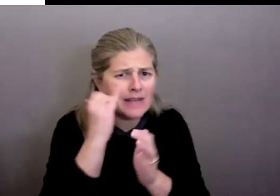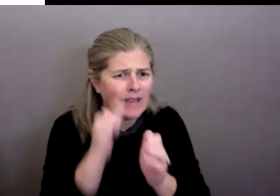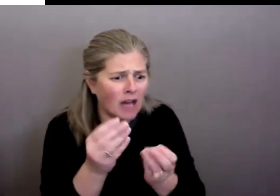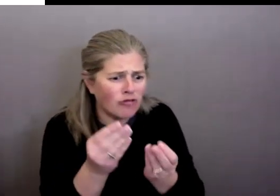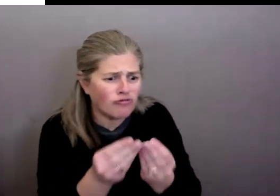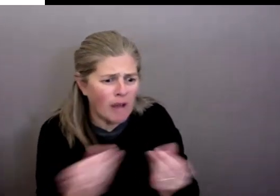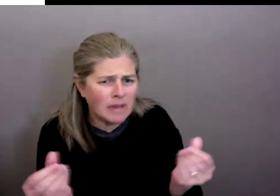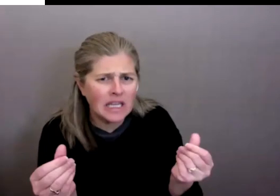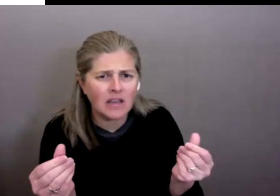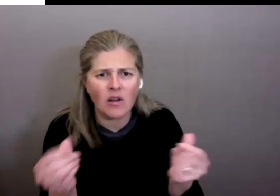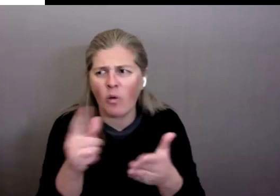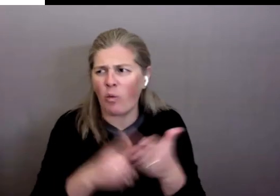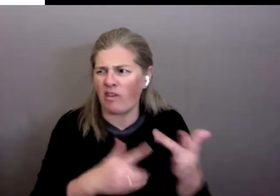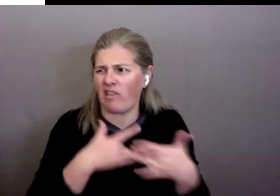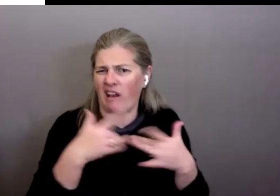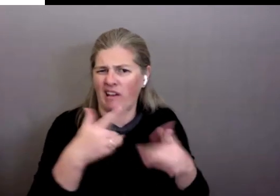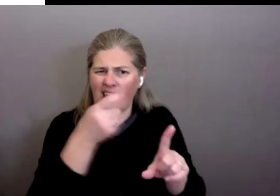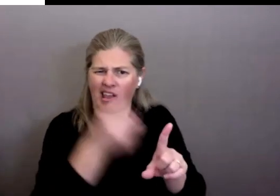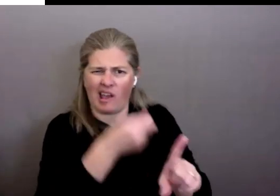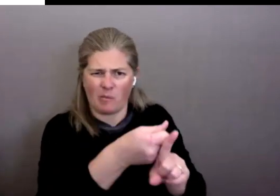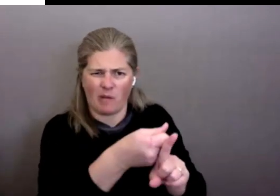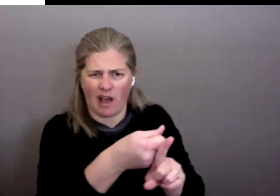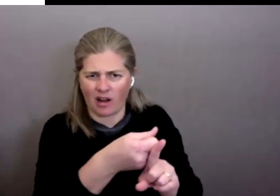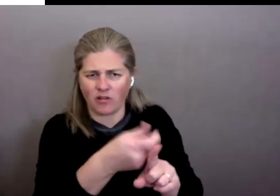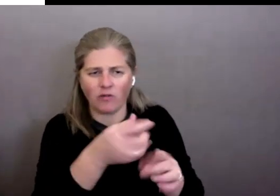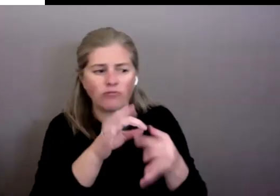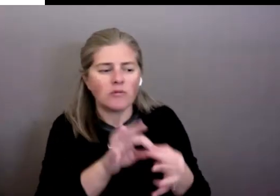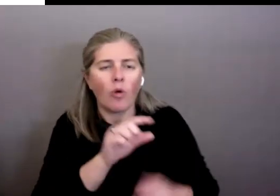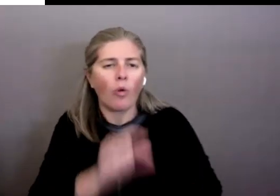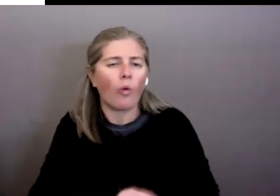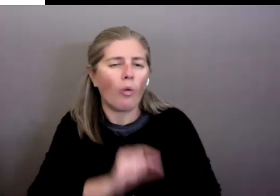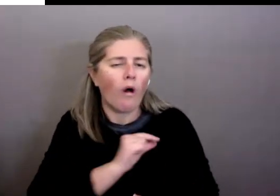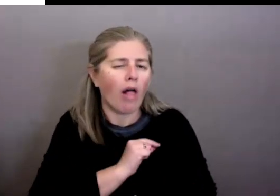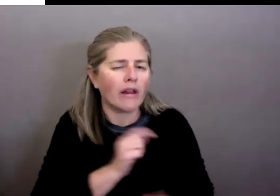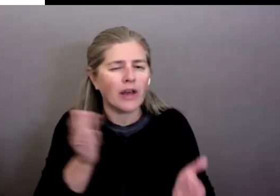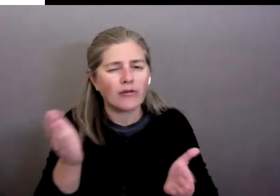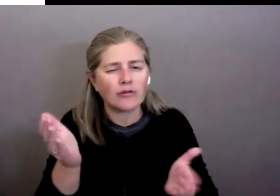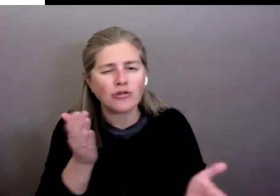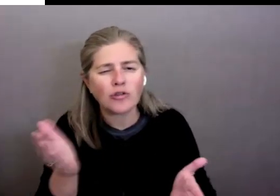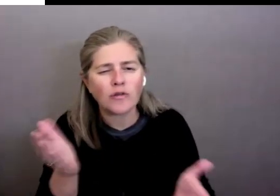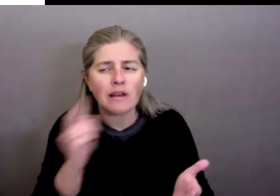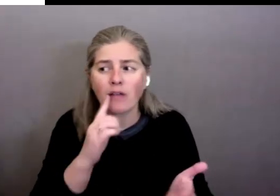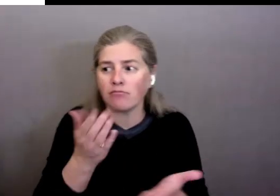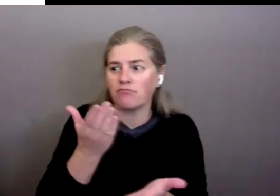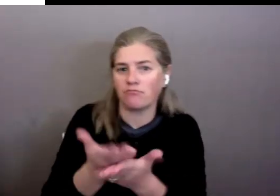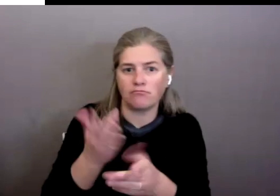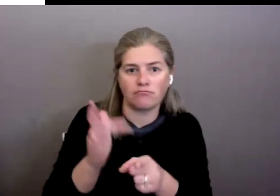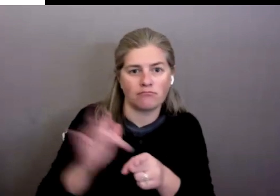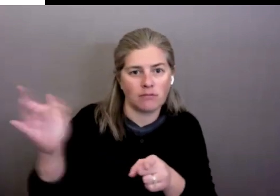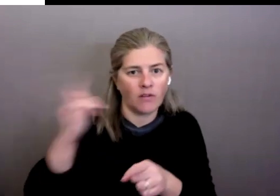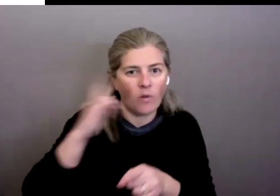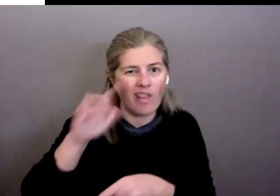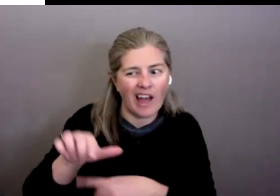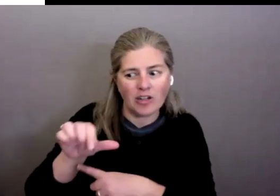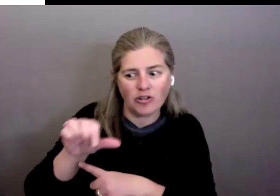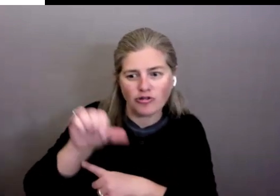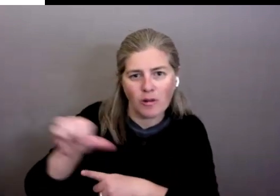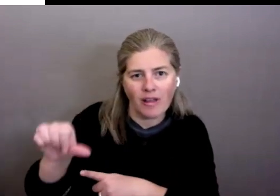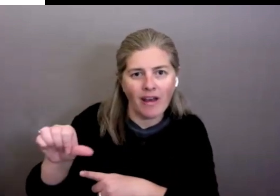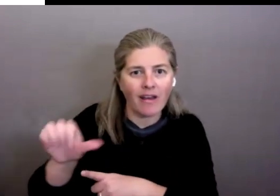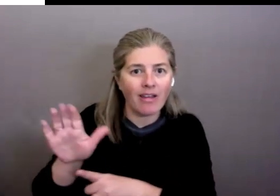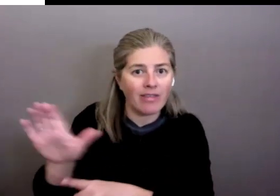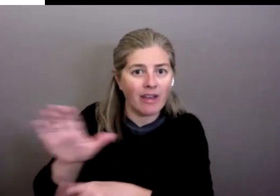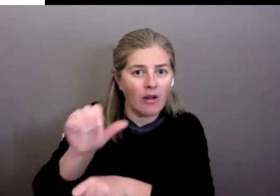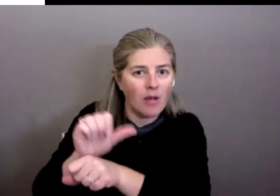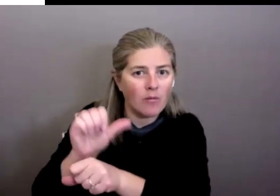the likely impact will be on the quality of services and the credibility of the AAA, its employees,